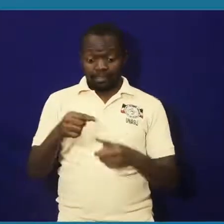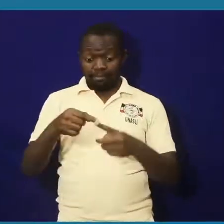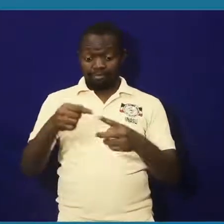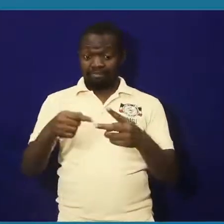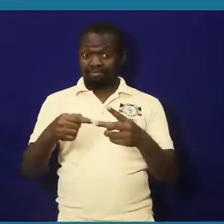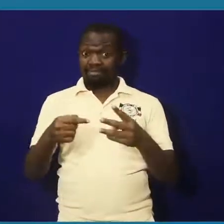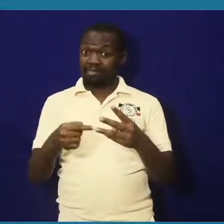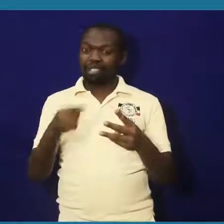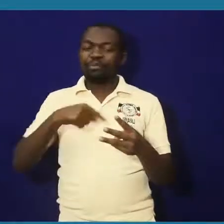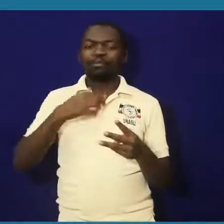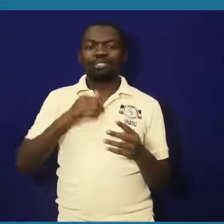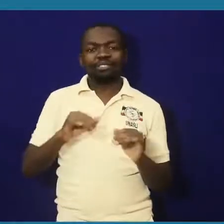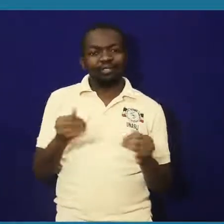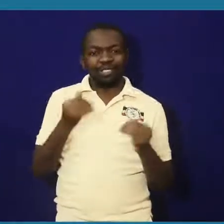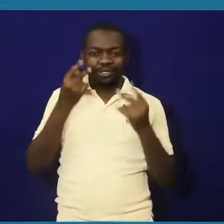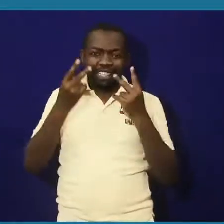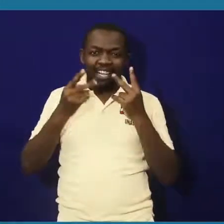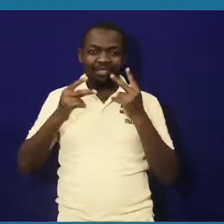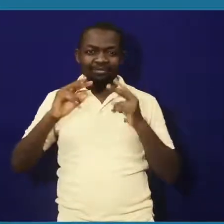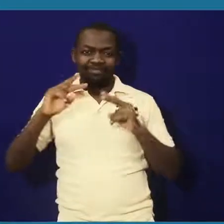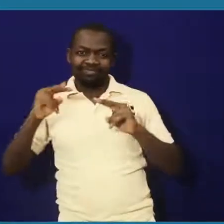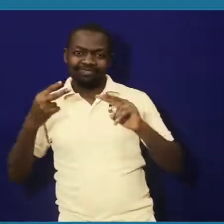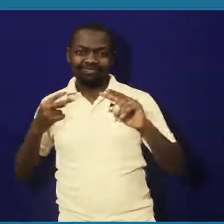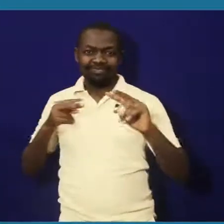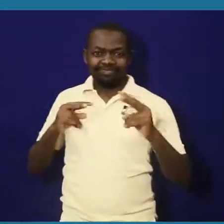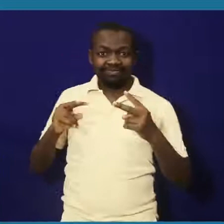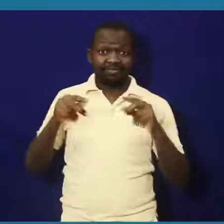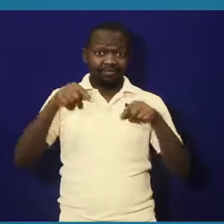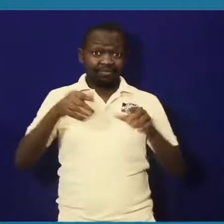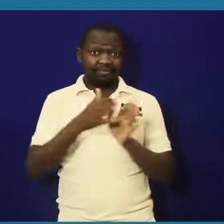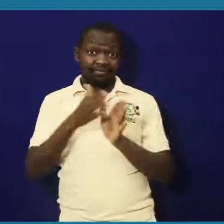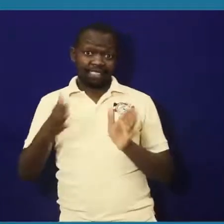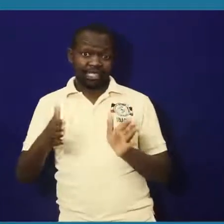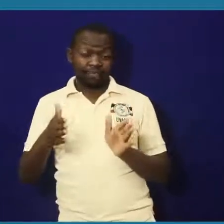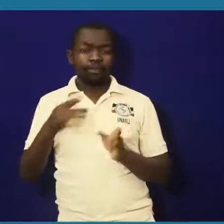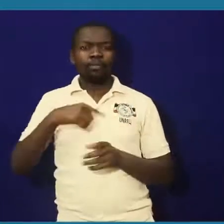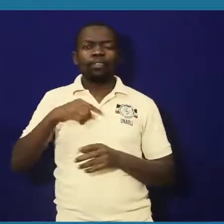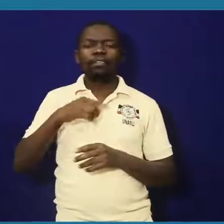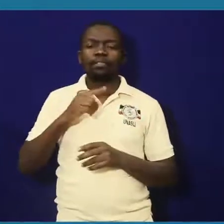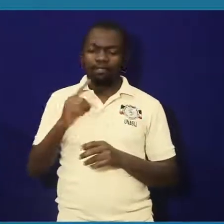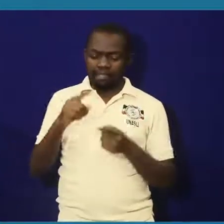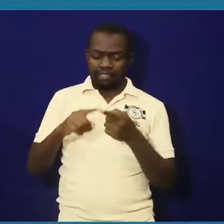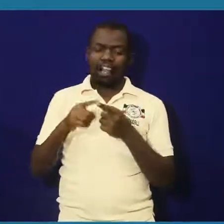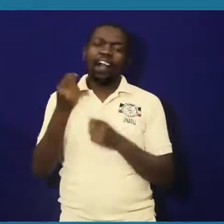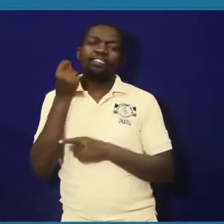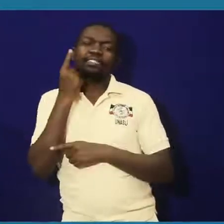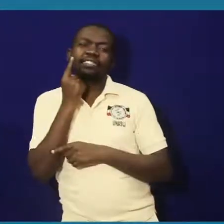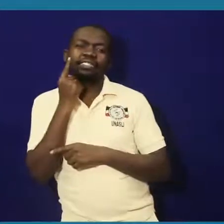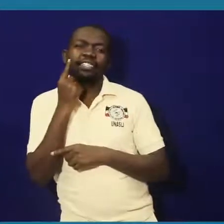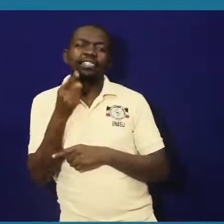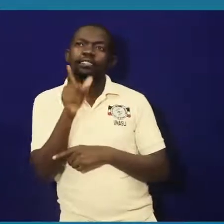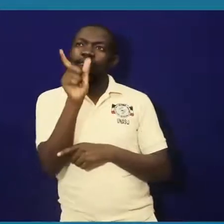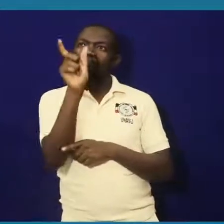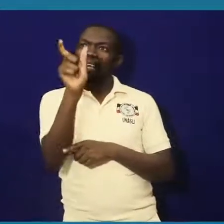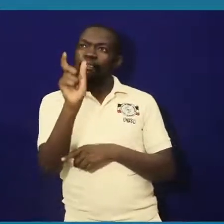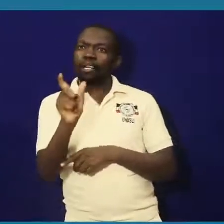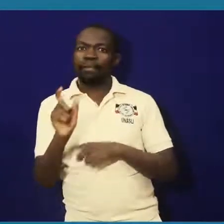try to answer in this lesson. Let's first try to understand those